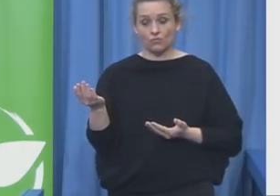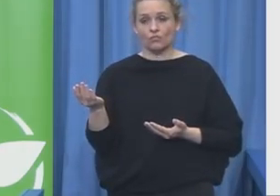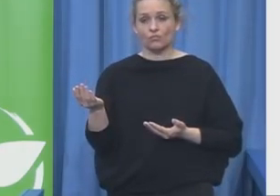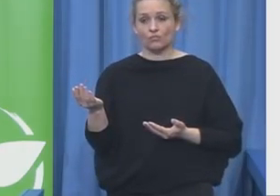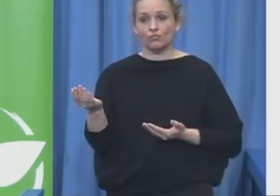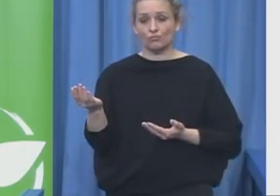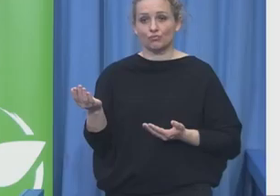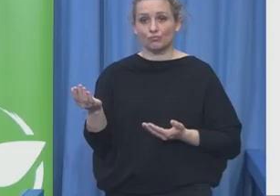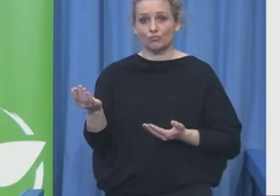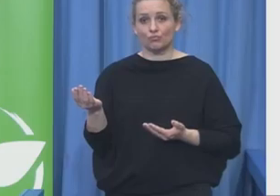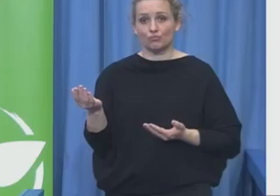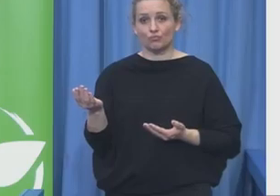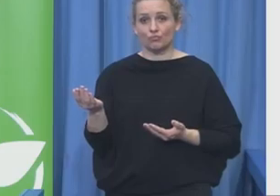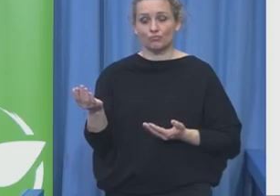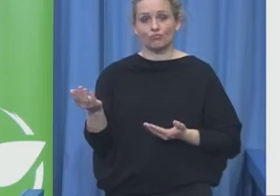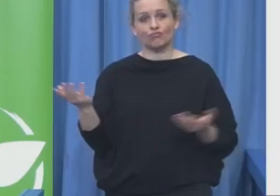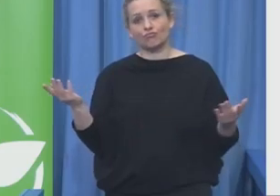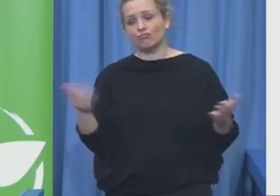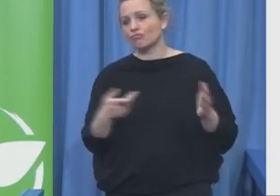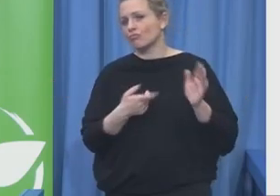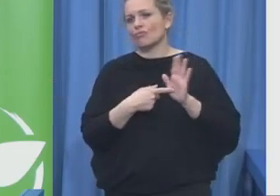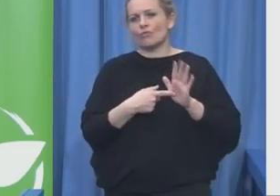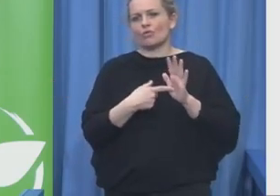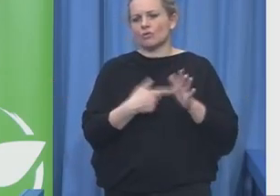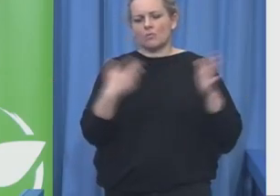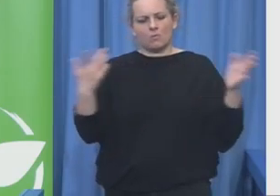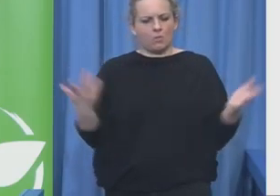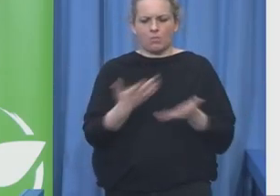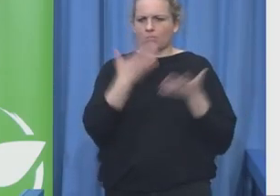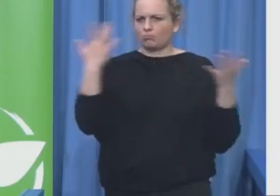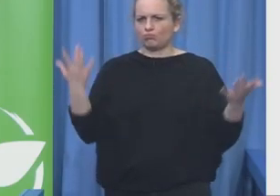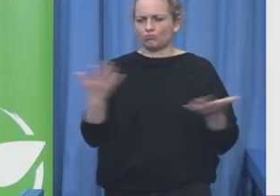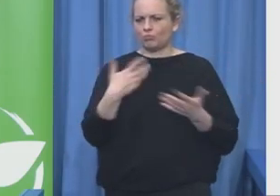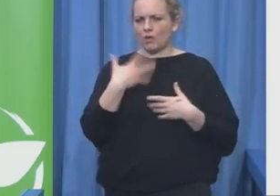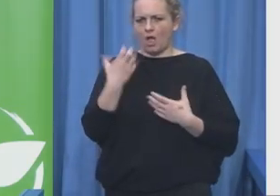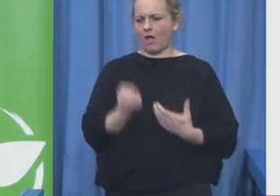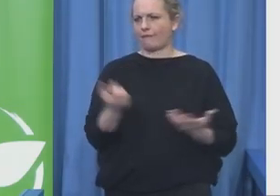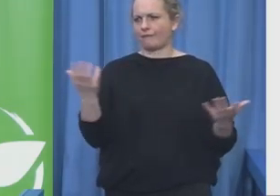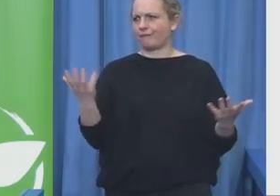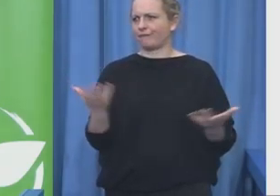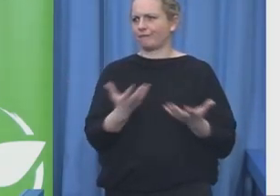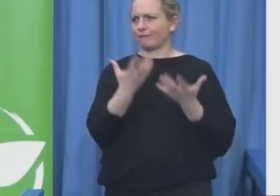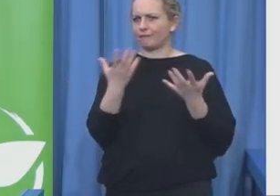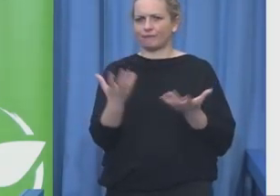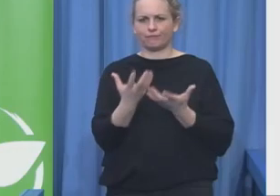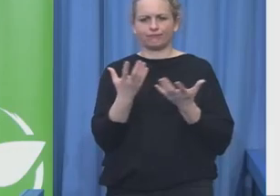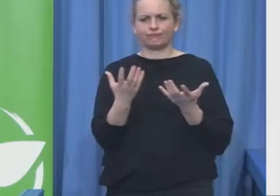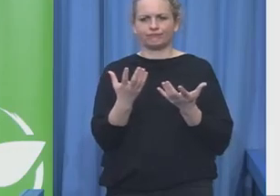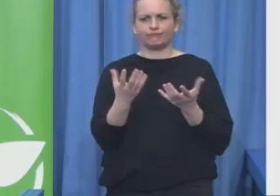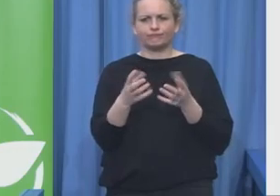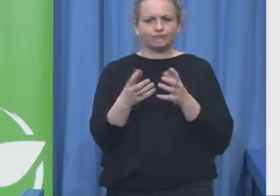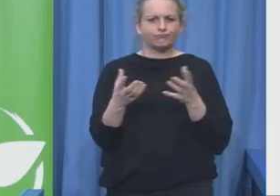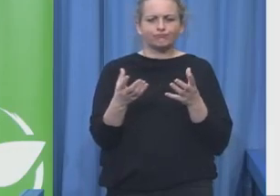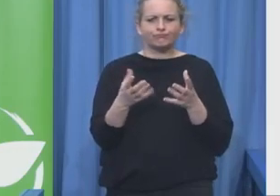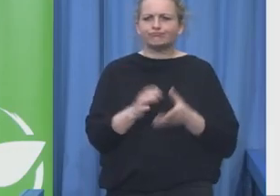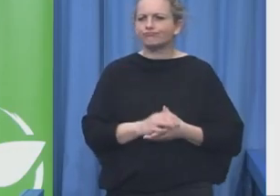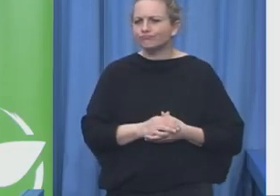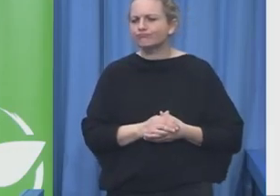some product with specific interest rate. No, we don't do like that. We